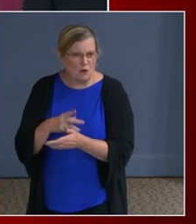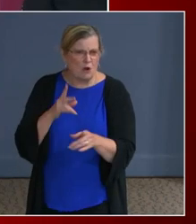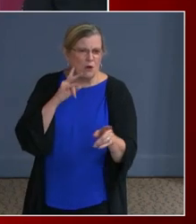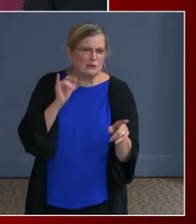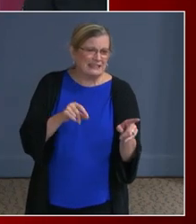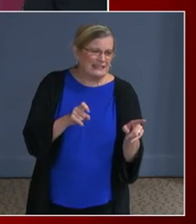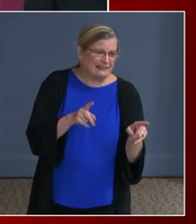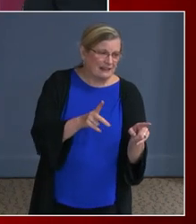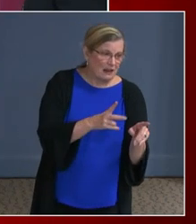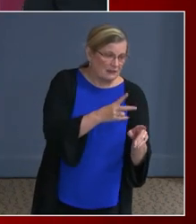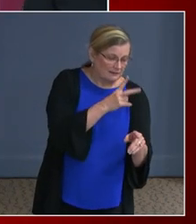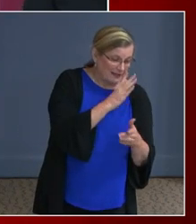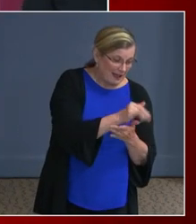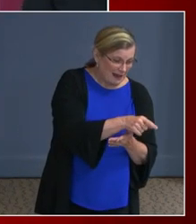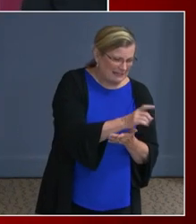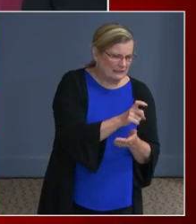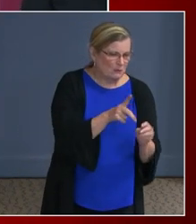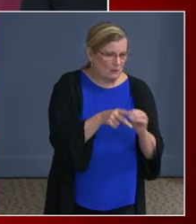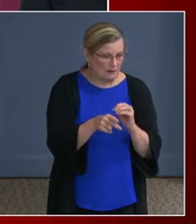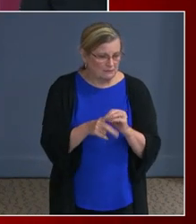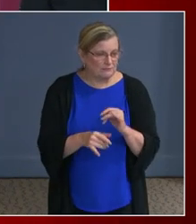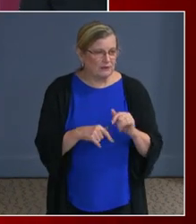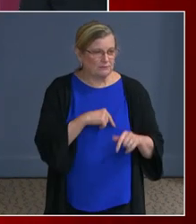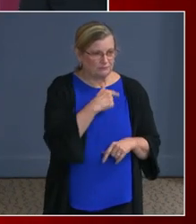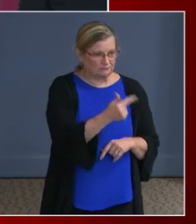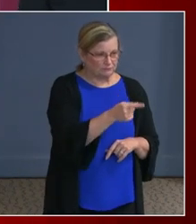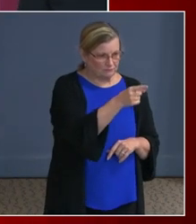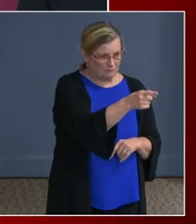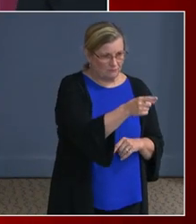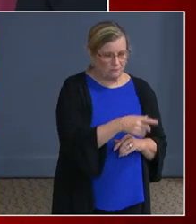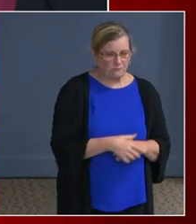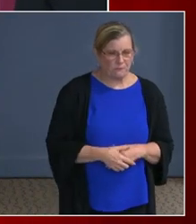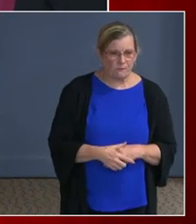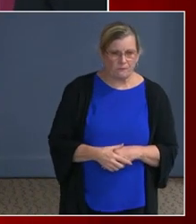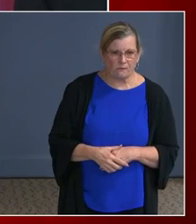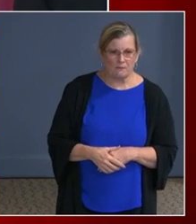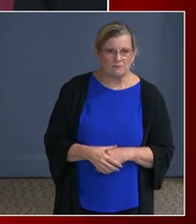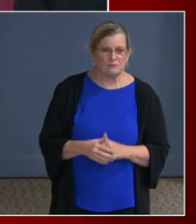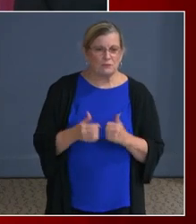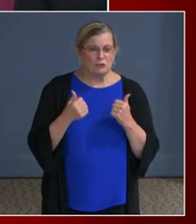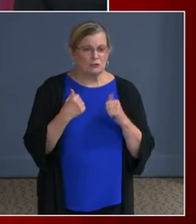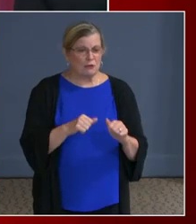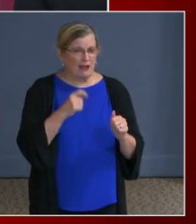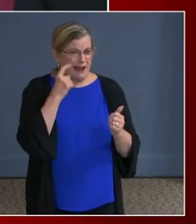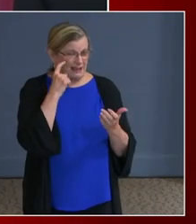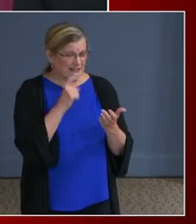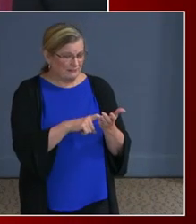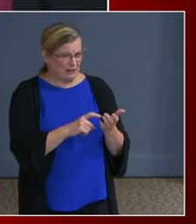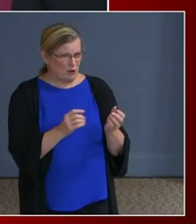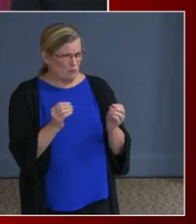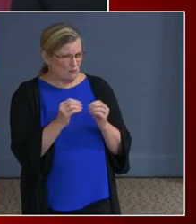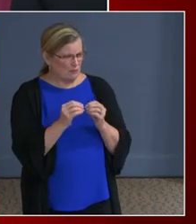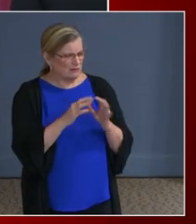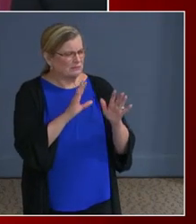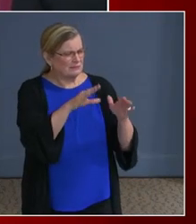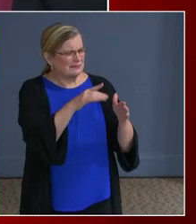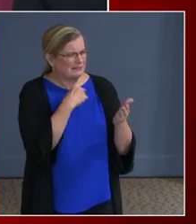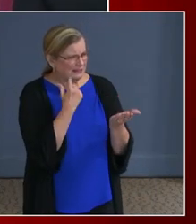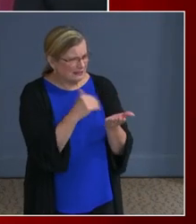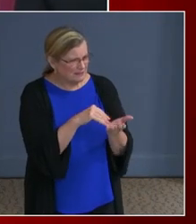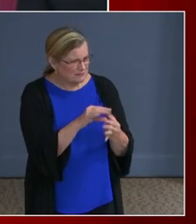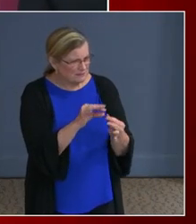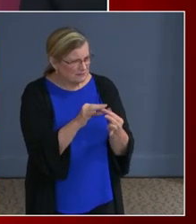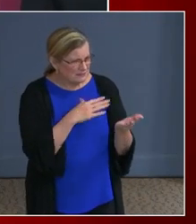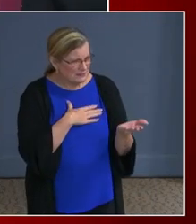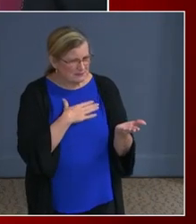Are you already looking to identify potential cuts in the event that happens? Can you say that again? Is your team already